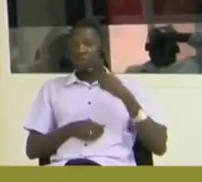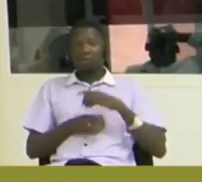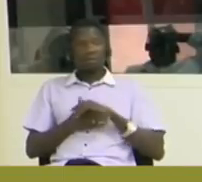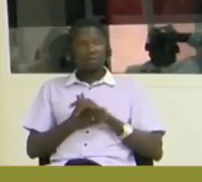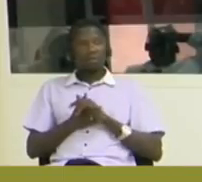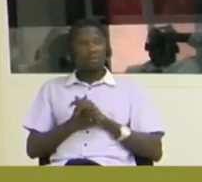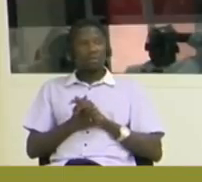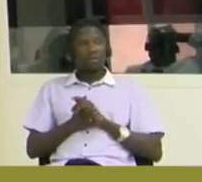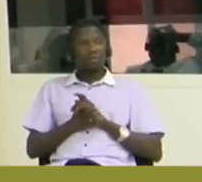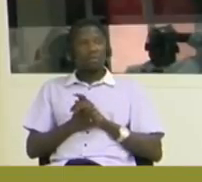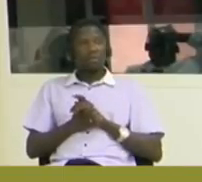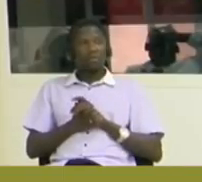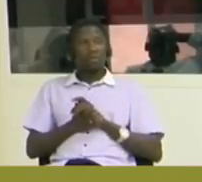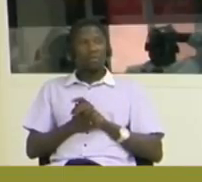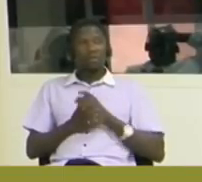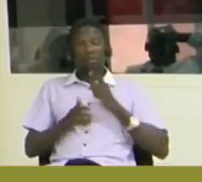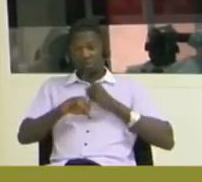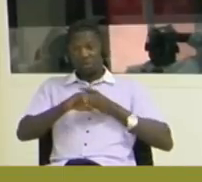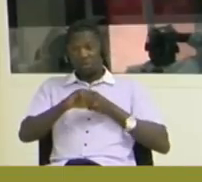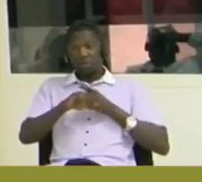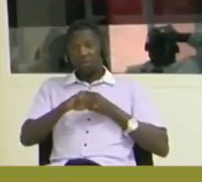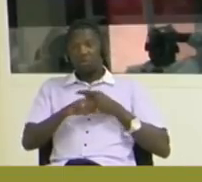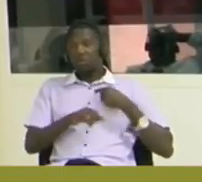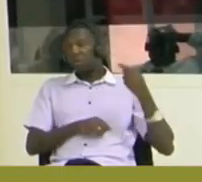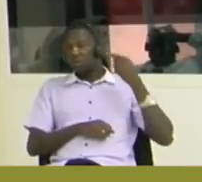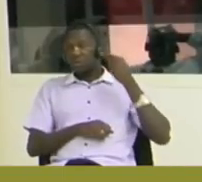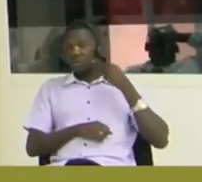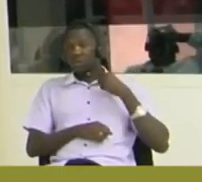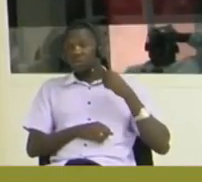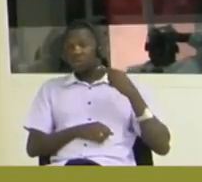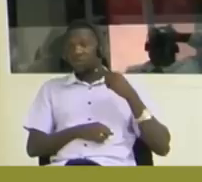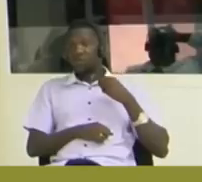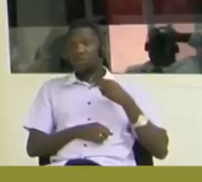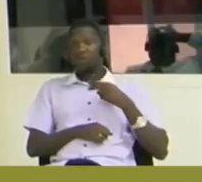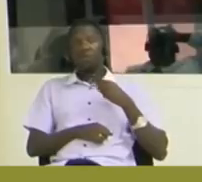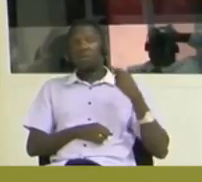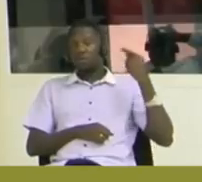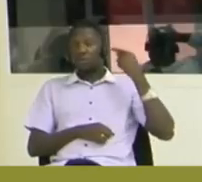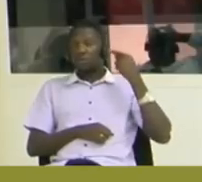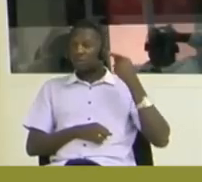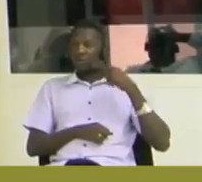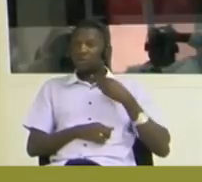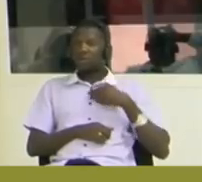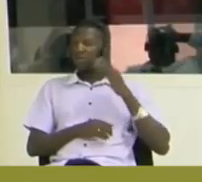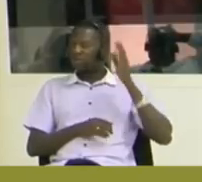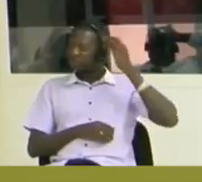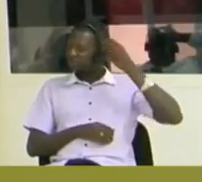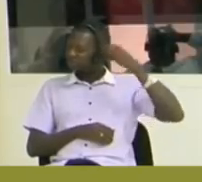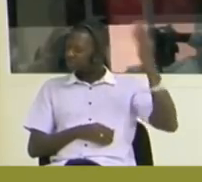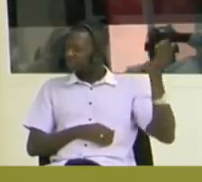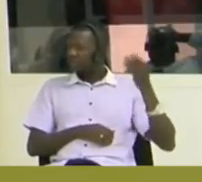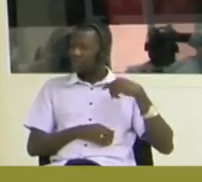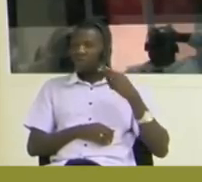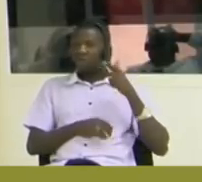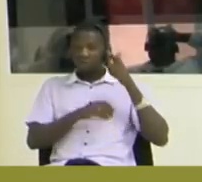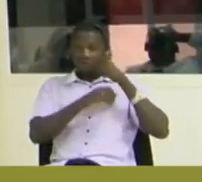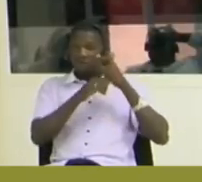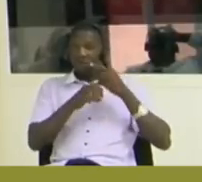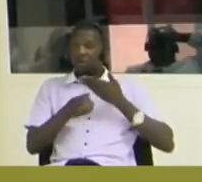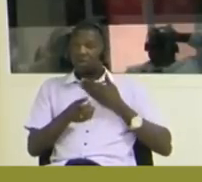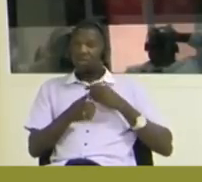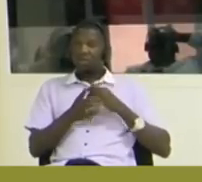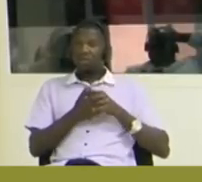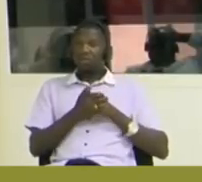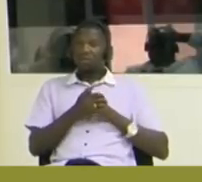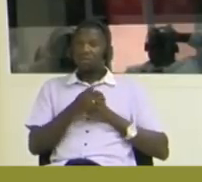you warn us all that we listen to the audio, forget about the video, then you get the same result.